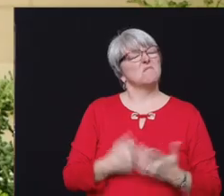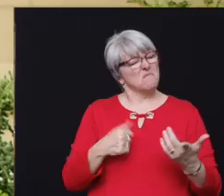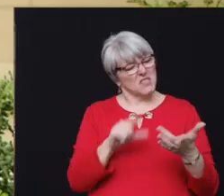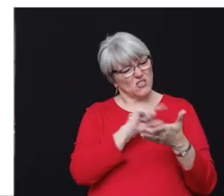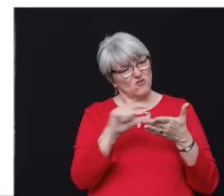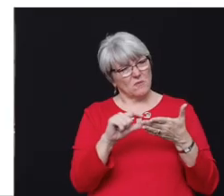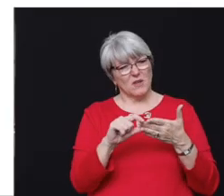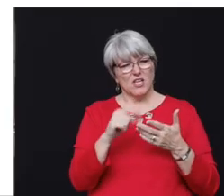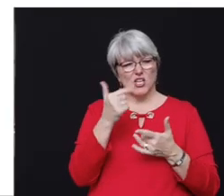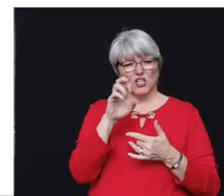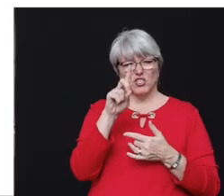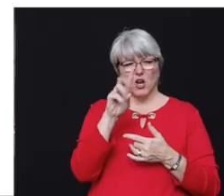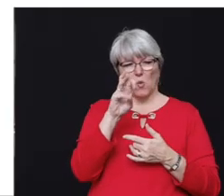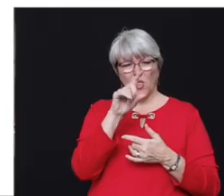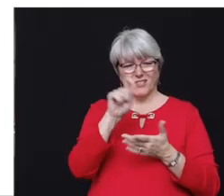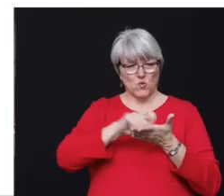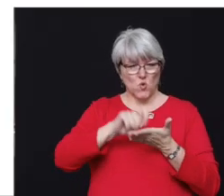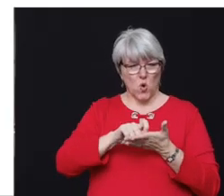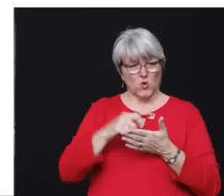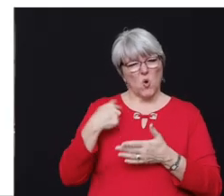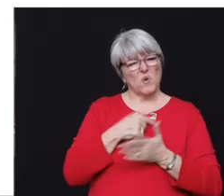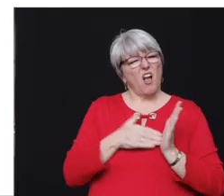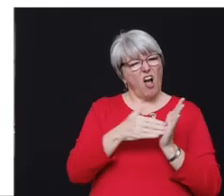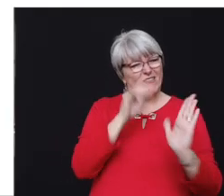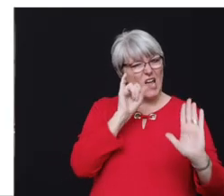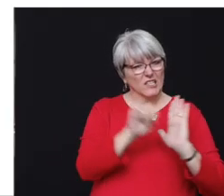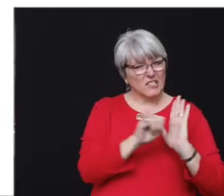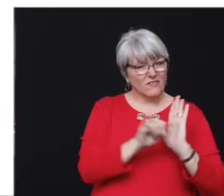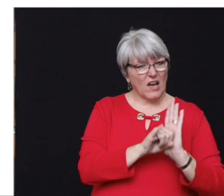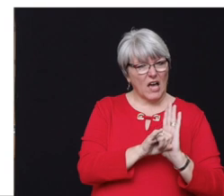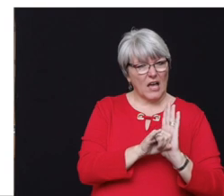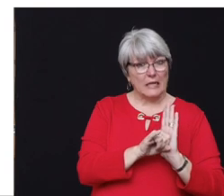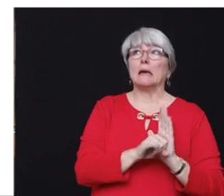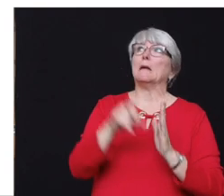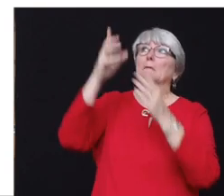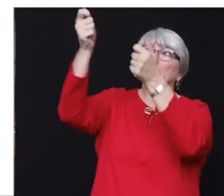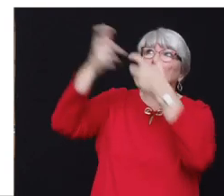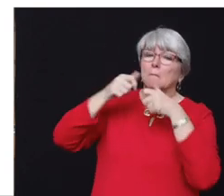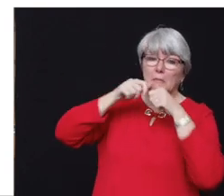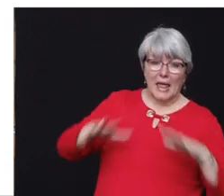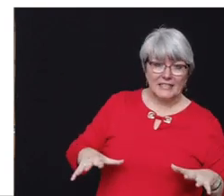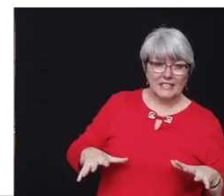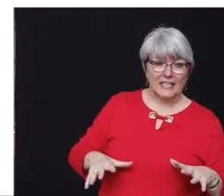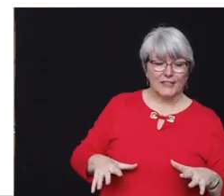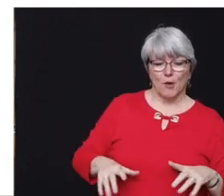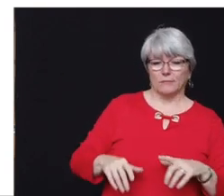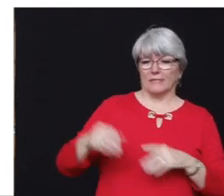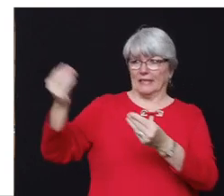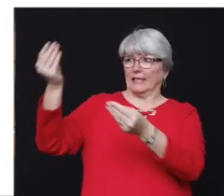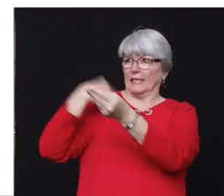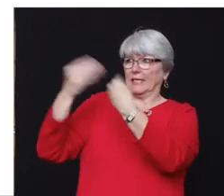text, Gerald Wilson notes, "We too often identify divine blessings with getting the goods,